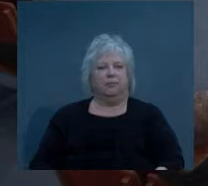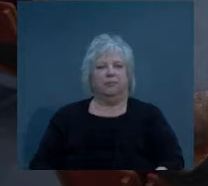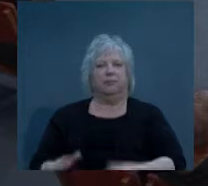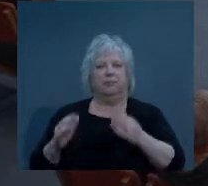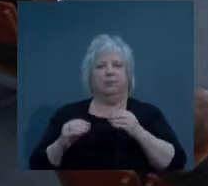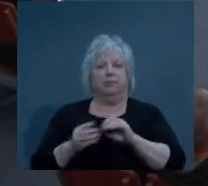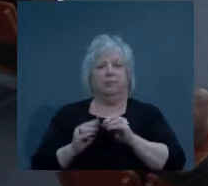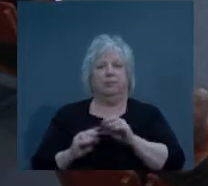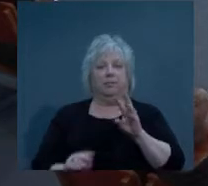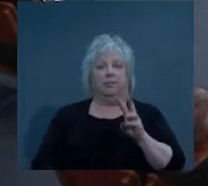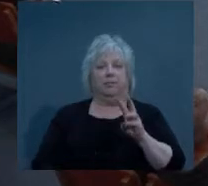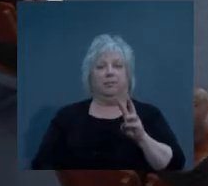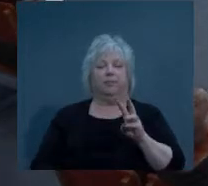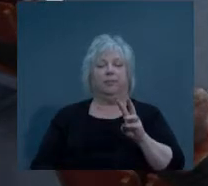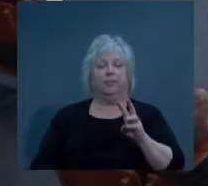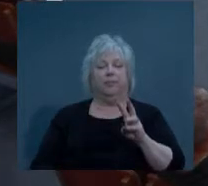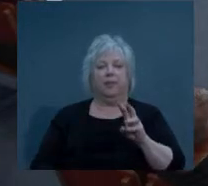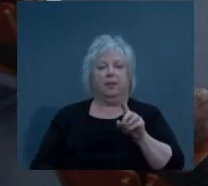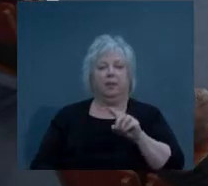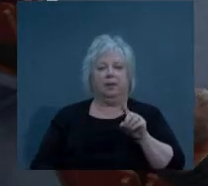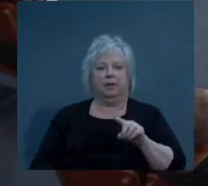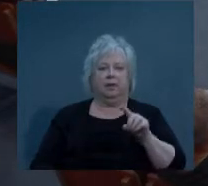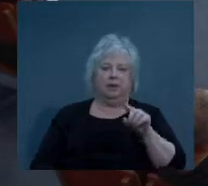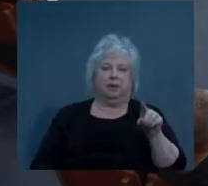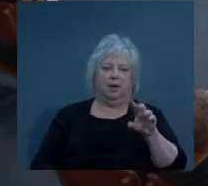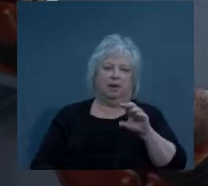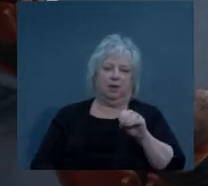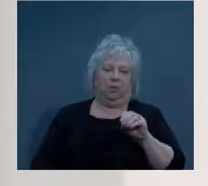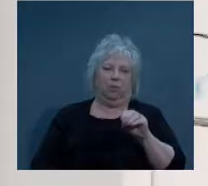Item number 6, file number